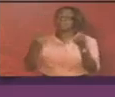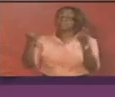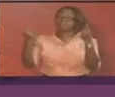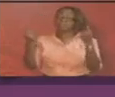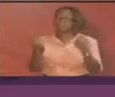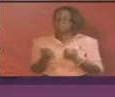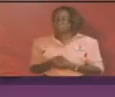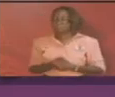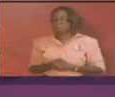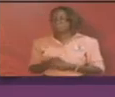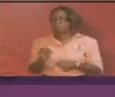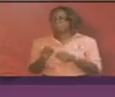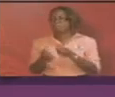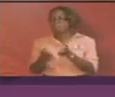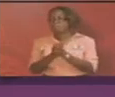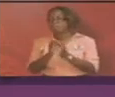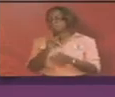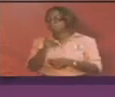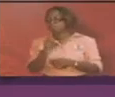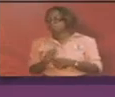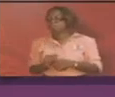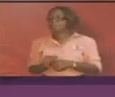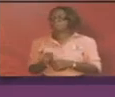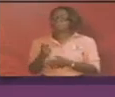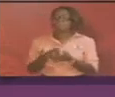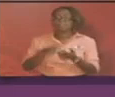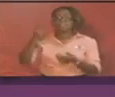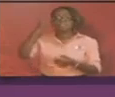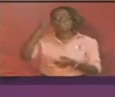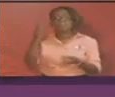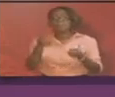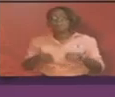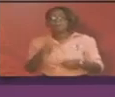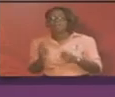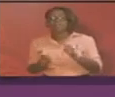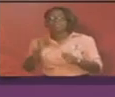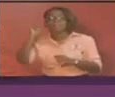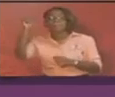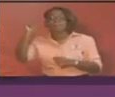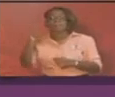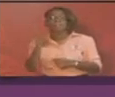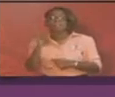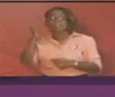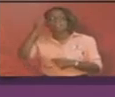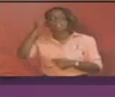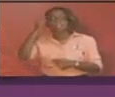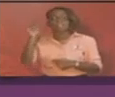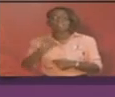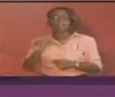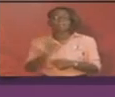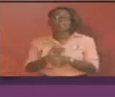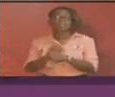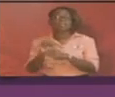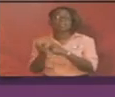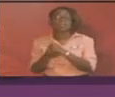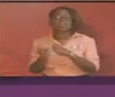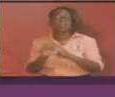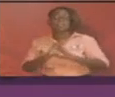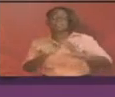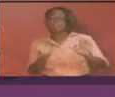for Trinidad? Would you be seeing that same thing where there is unwillingness? And picking up on Kim's